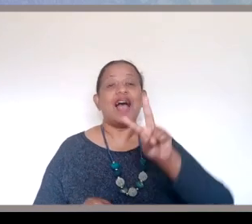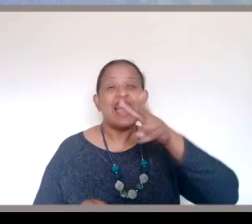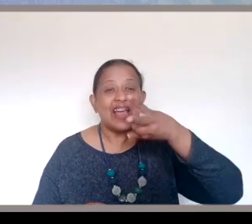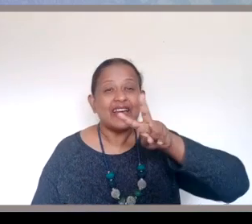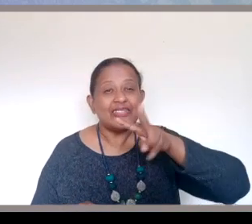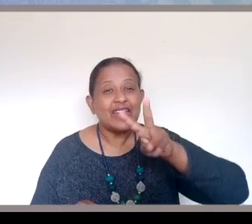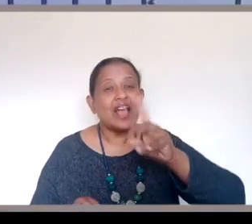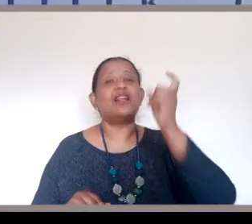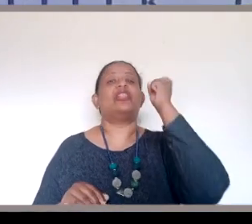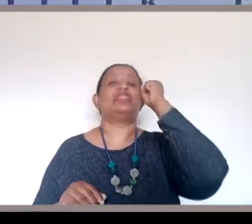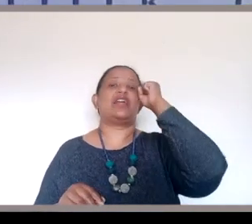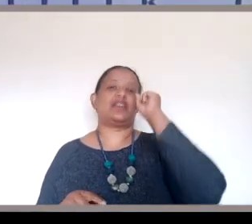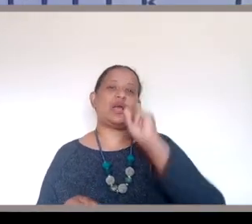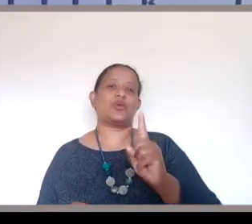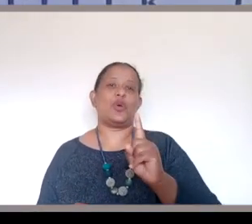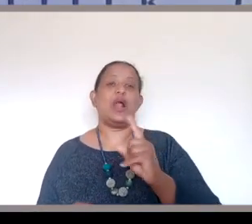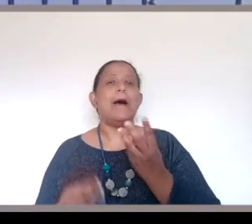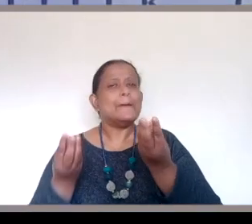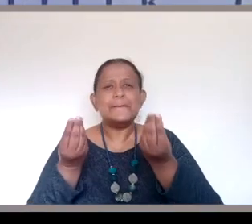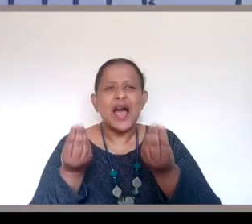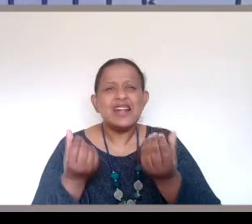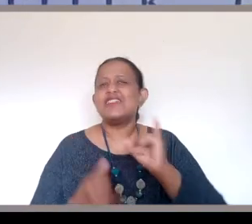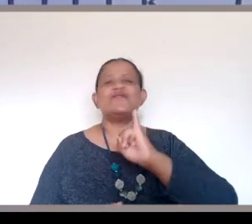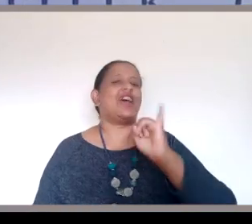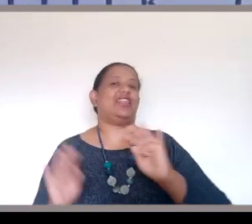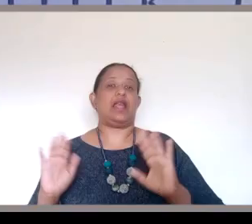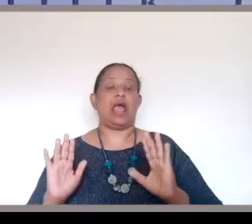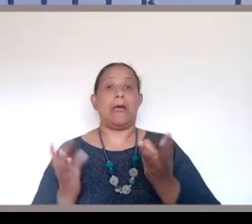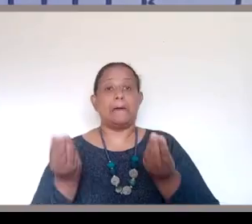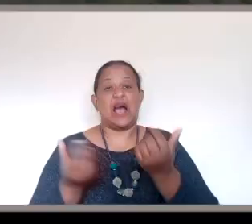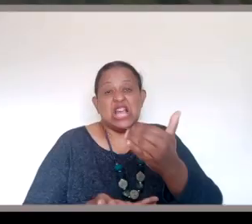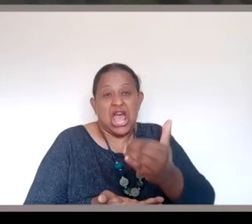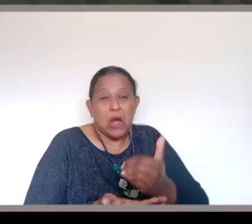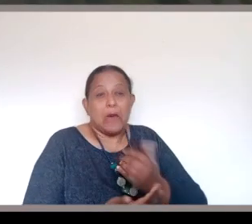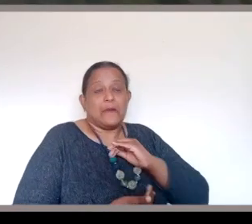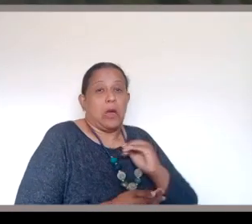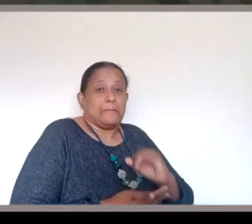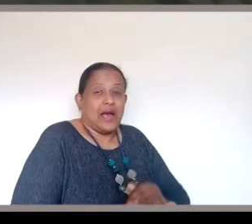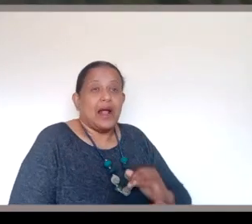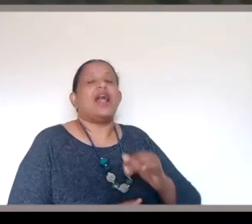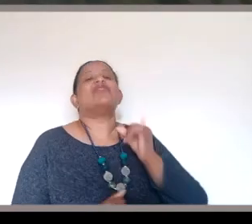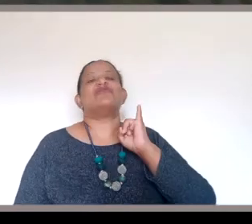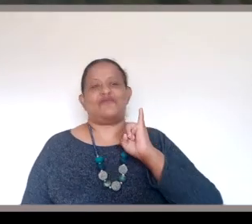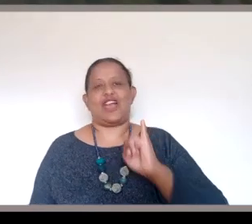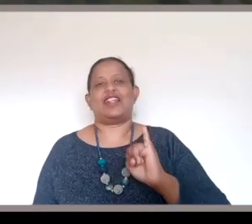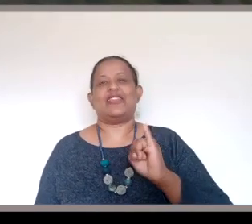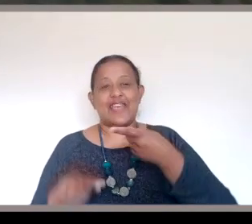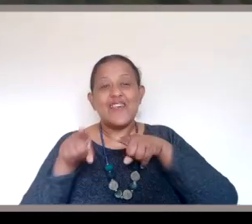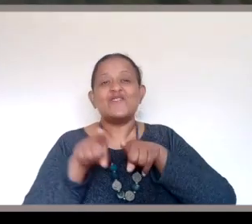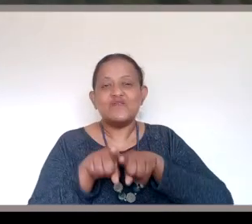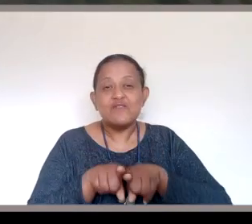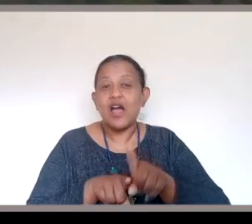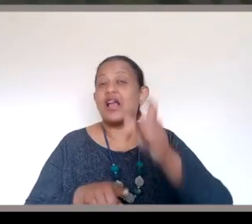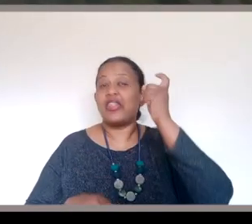starts with a desire. And then it goes to the next D, which is deception.